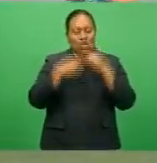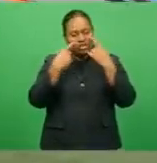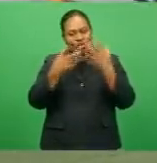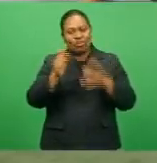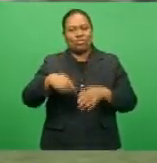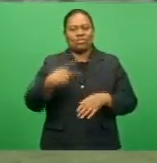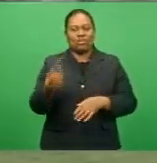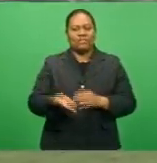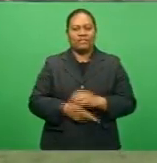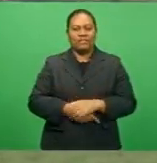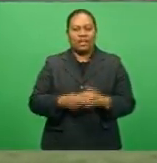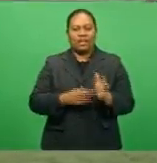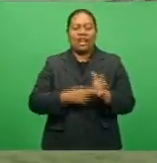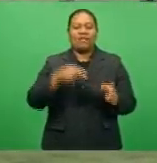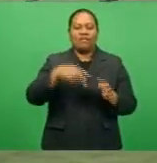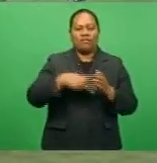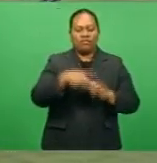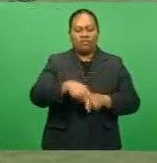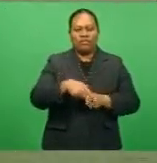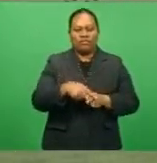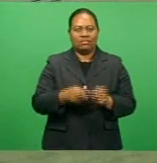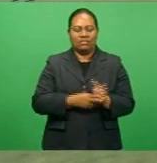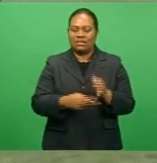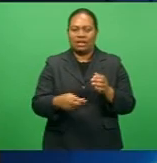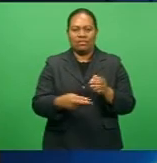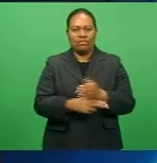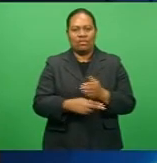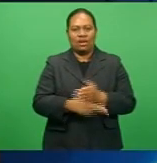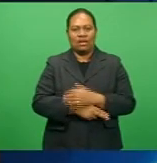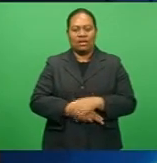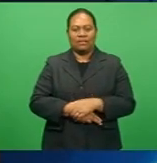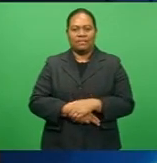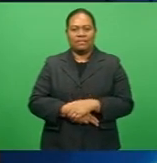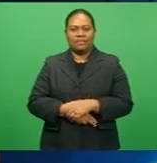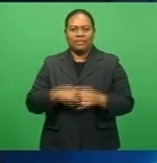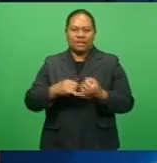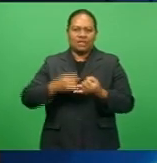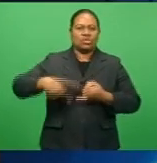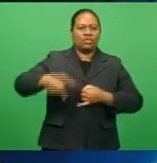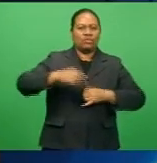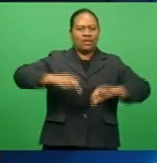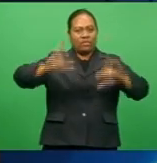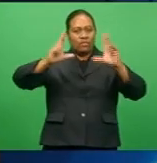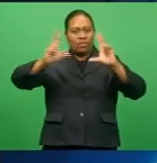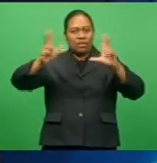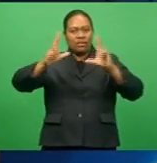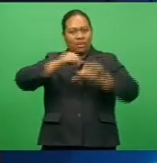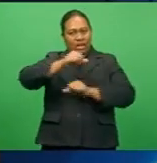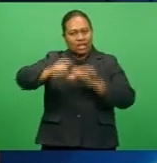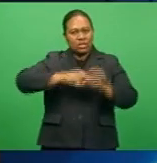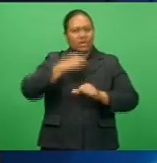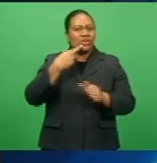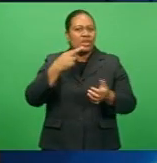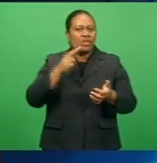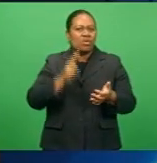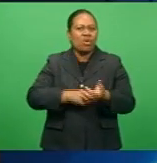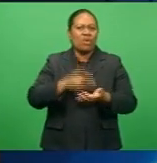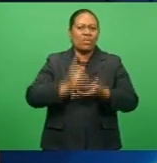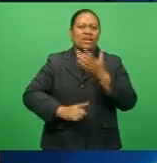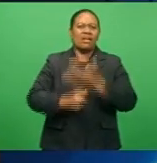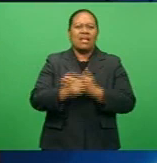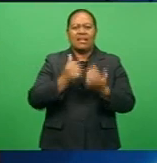Center. Tale Materkula, FBC Sports. The Suva Volleyball Association has recorded a spike in the number